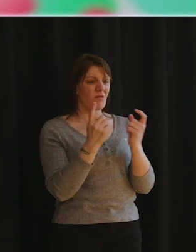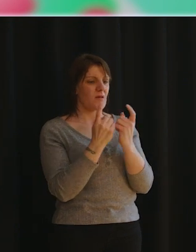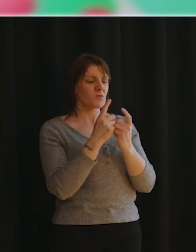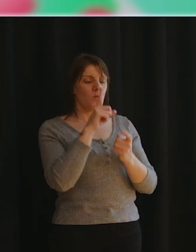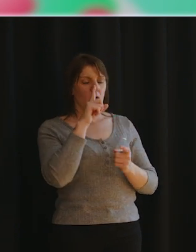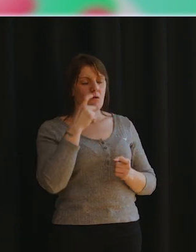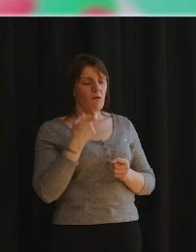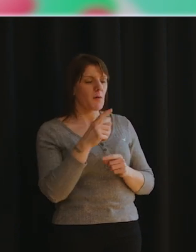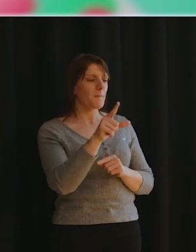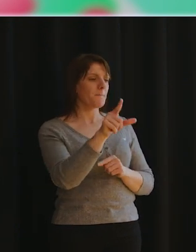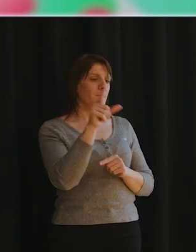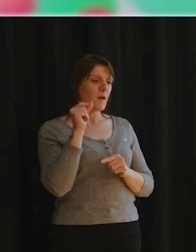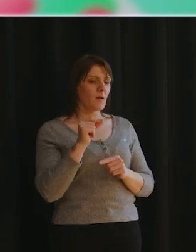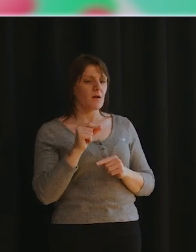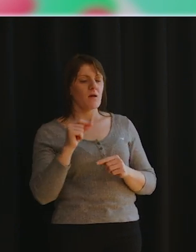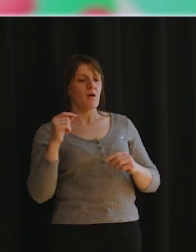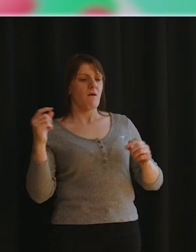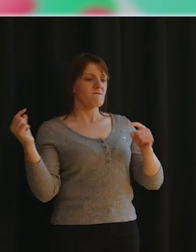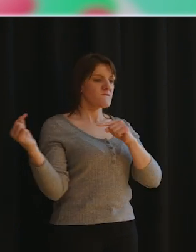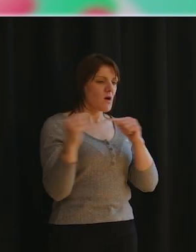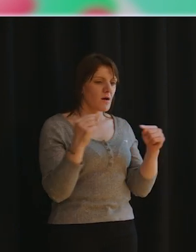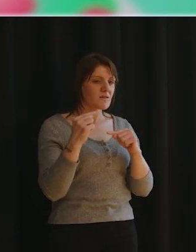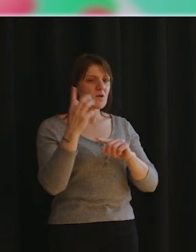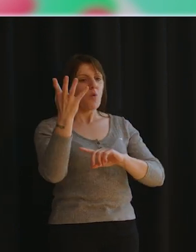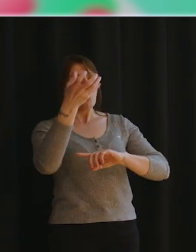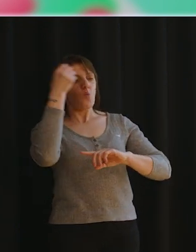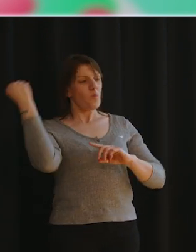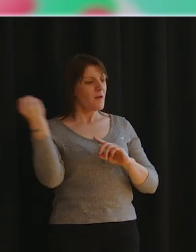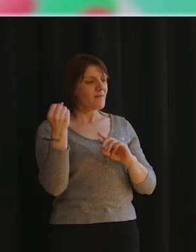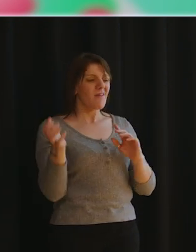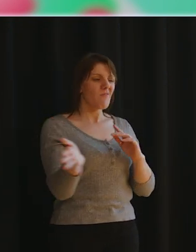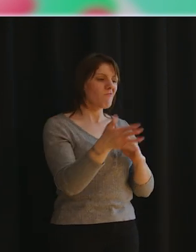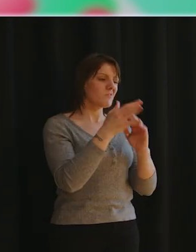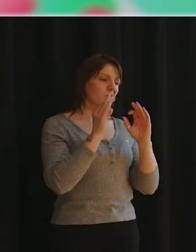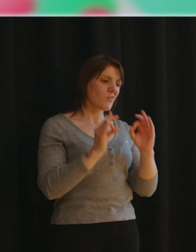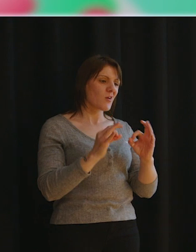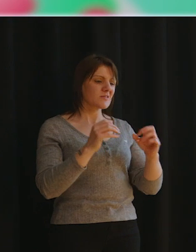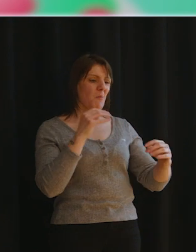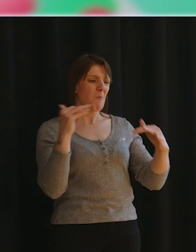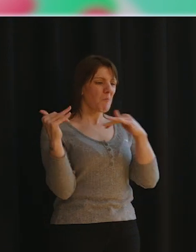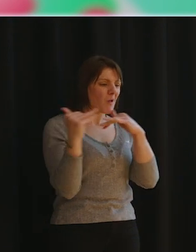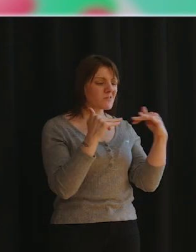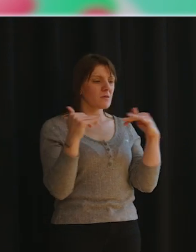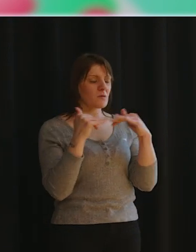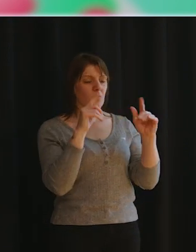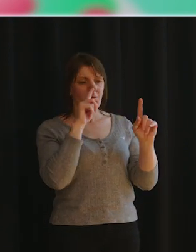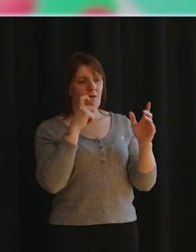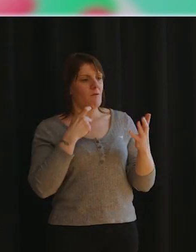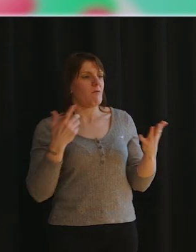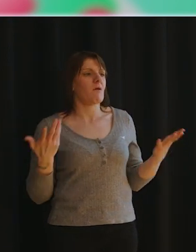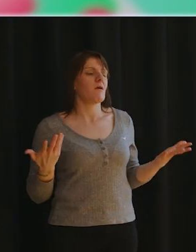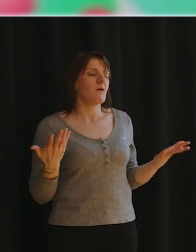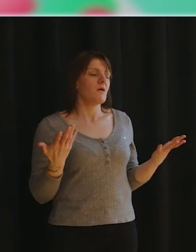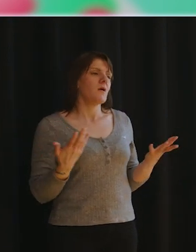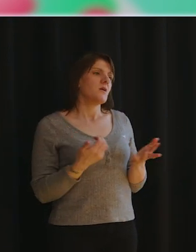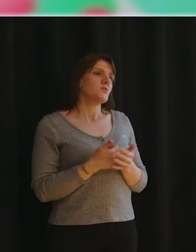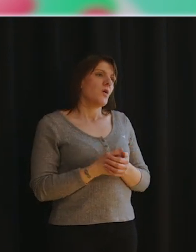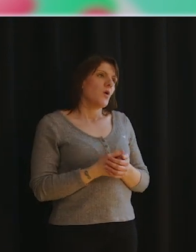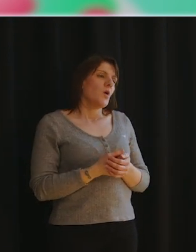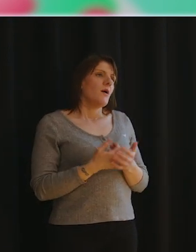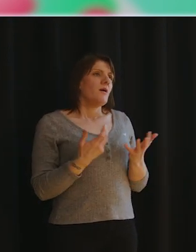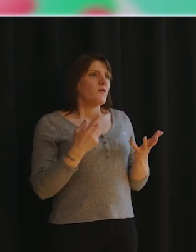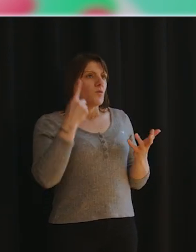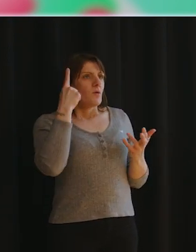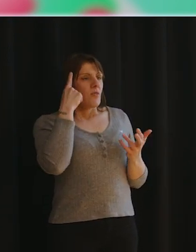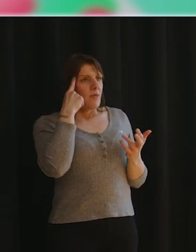win every single battle. And one of the key things about this is that we think about having in